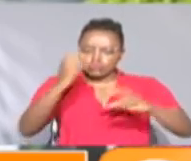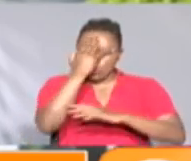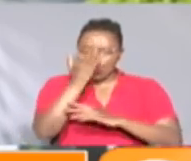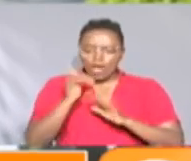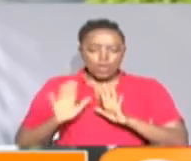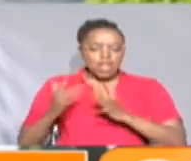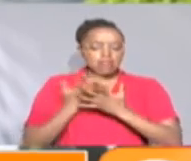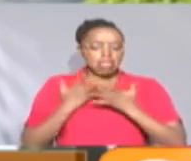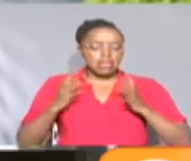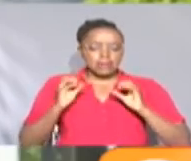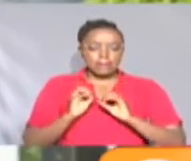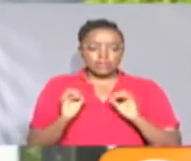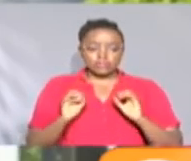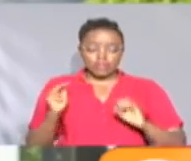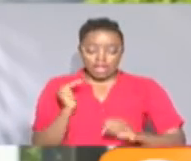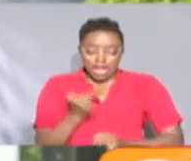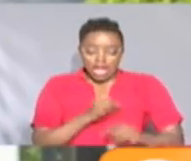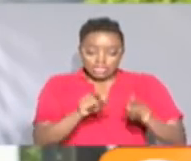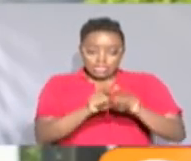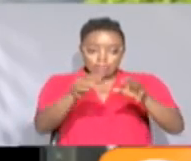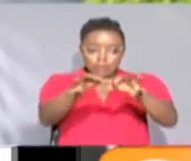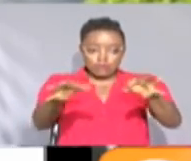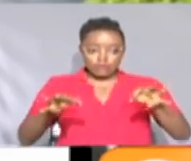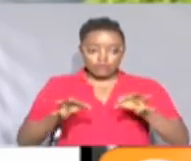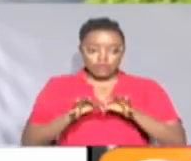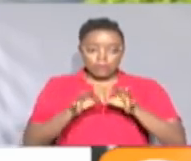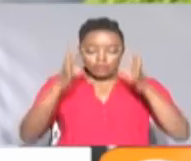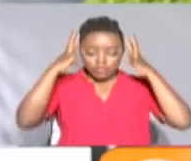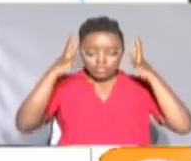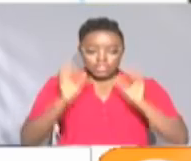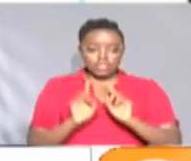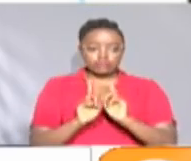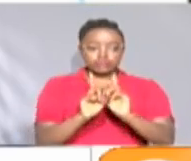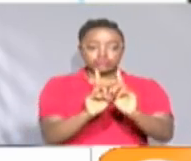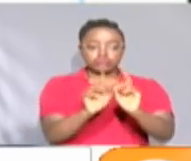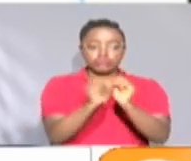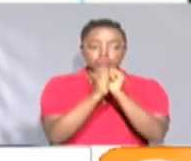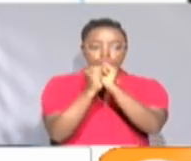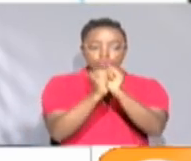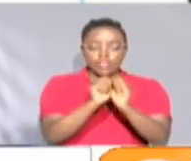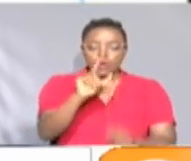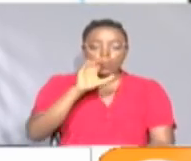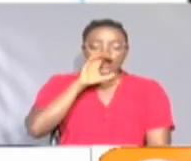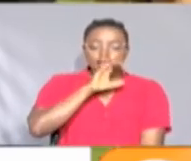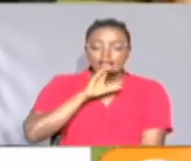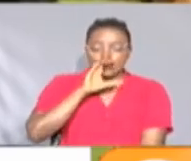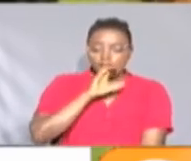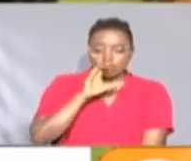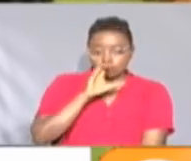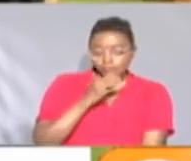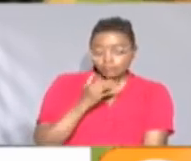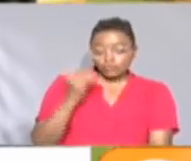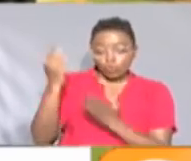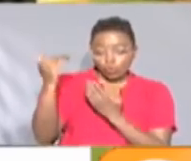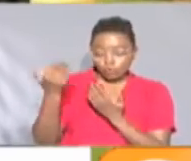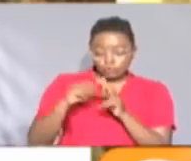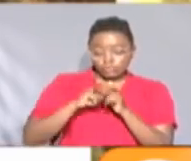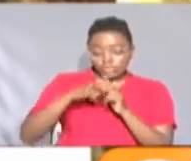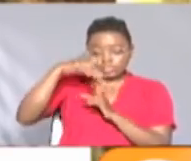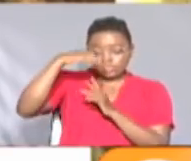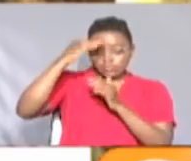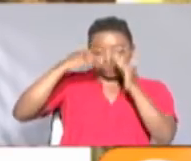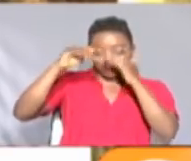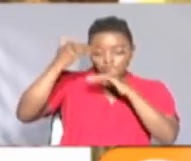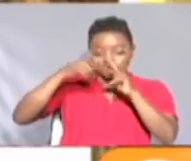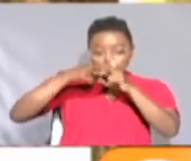mtu, tuna kama familia tumeamua tunaenda na wao safari moja. One of the cousins, Bramwell Kipto, had hoped to start his university